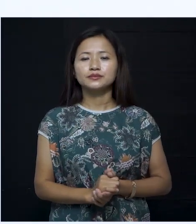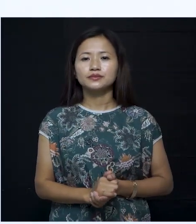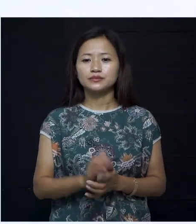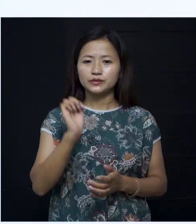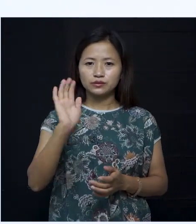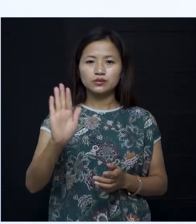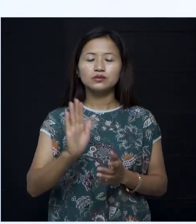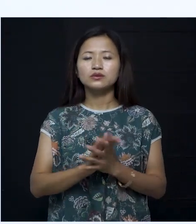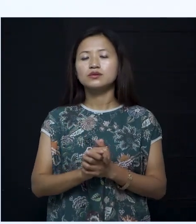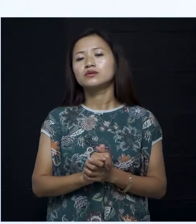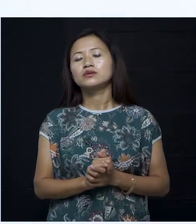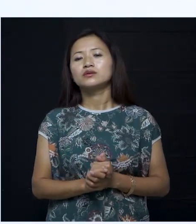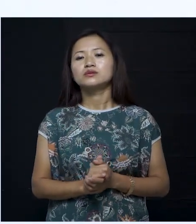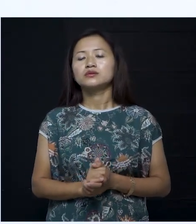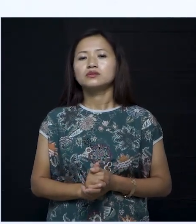your,